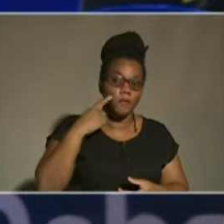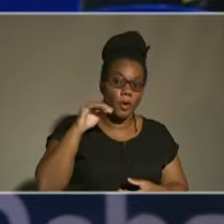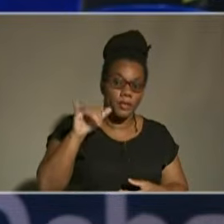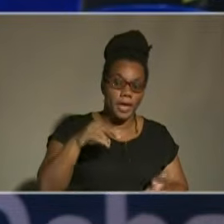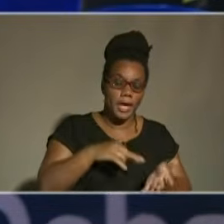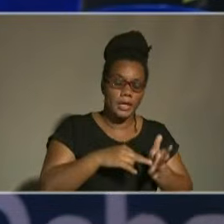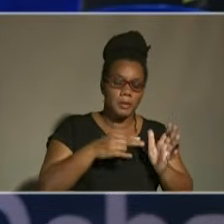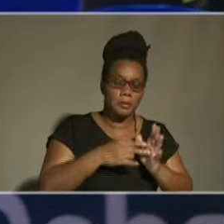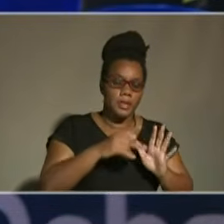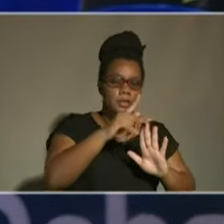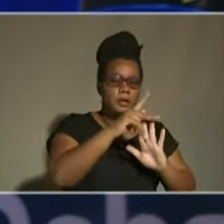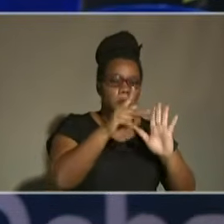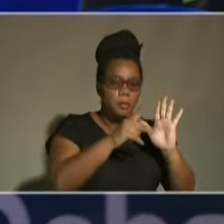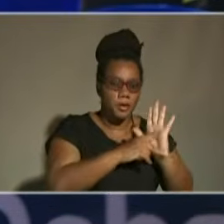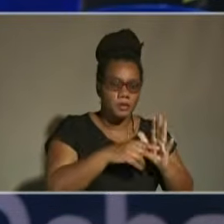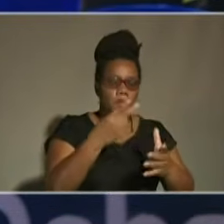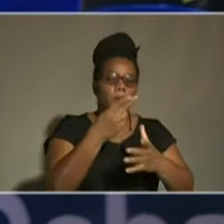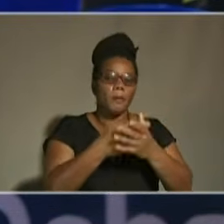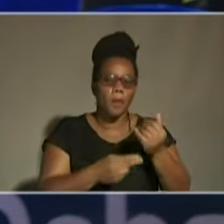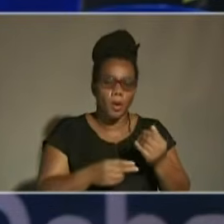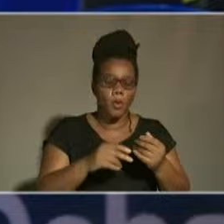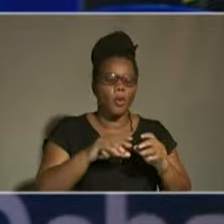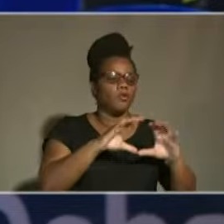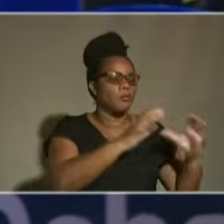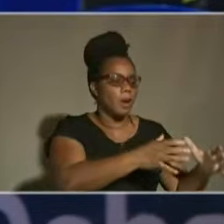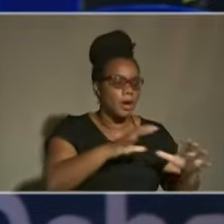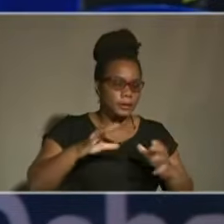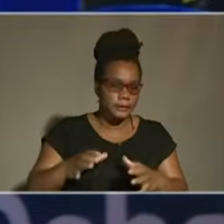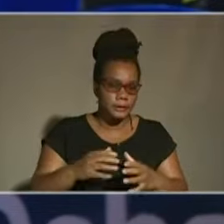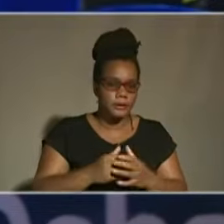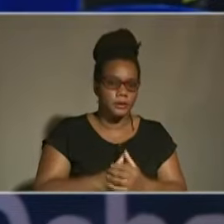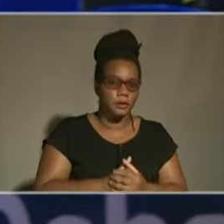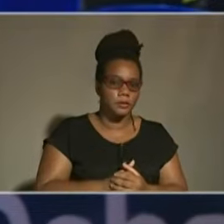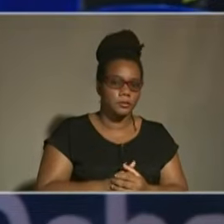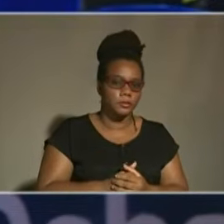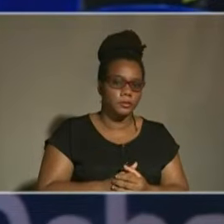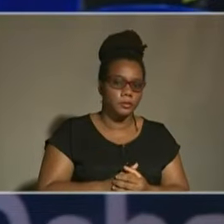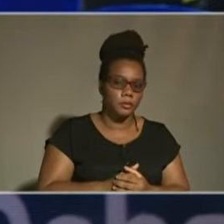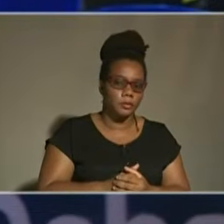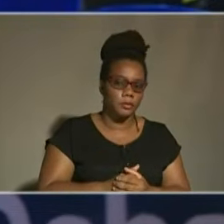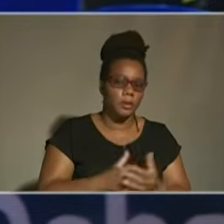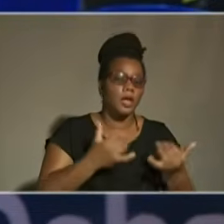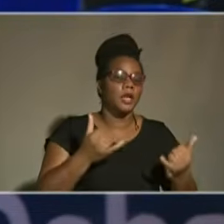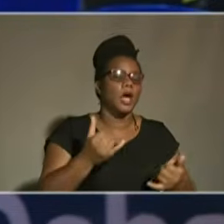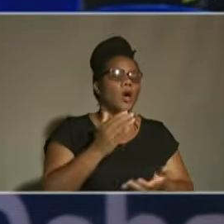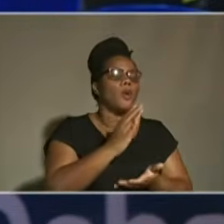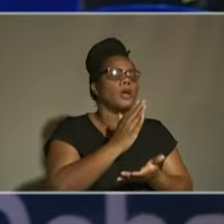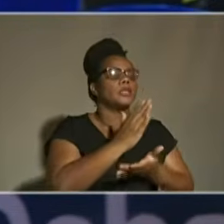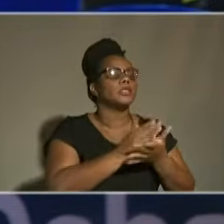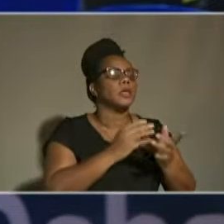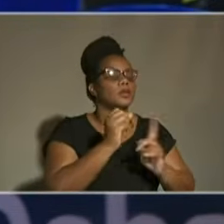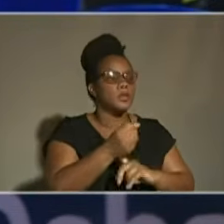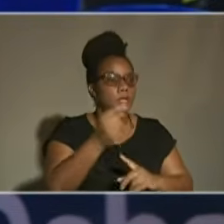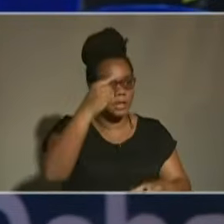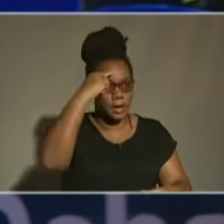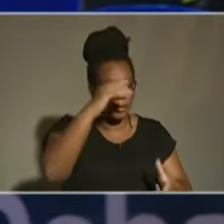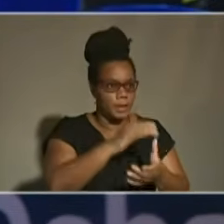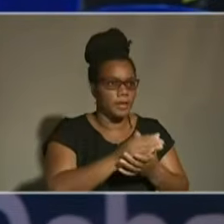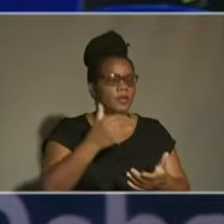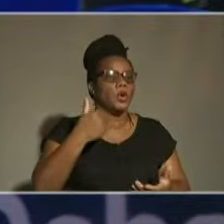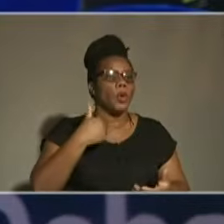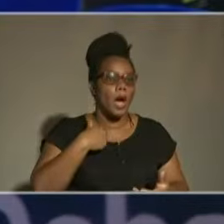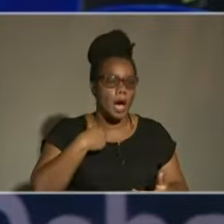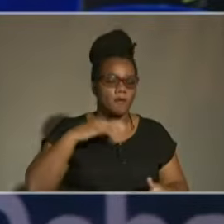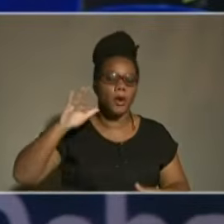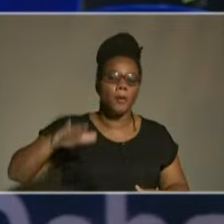been proposing 9 years before? Absolutely not. And indeed, in some instances, there are parliamentary review